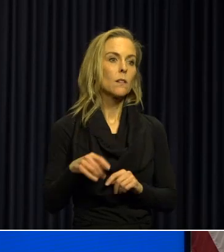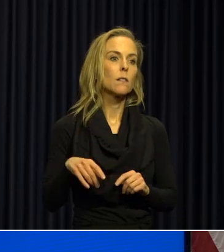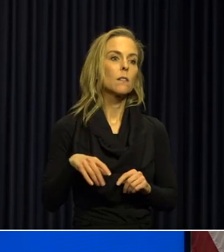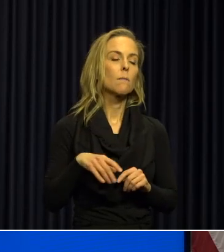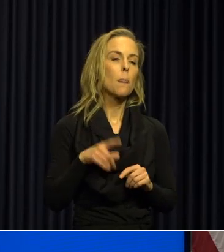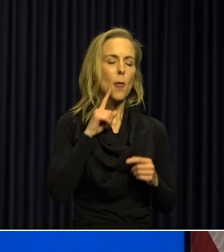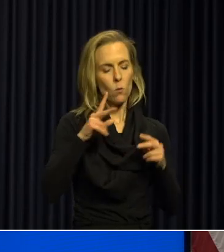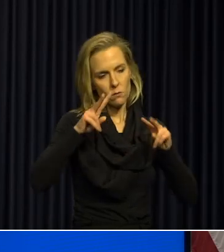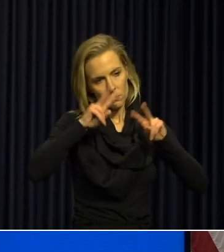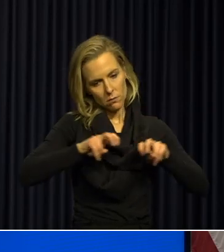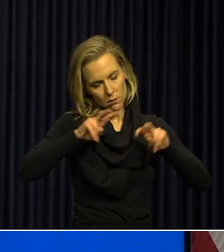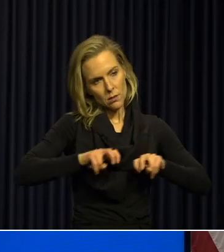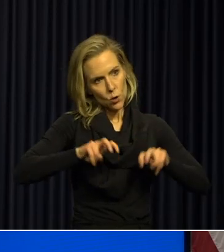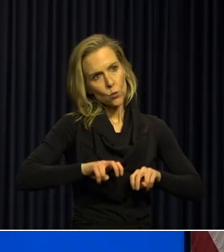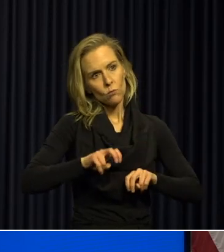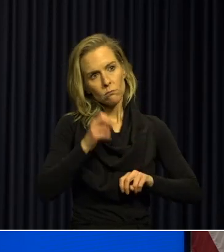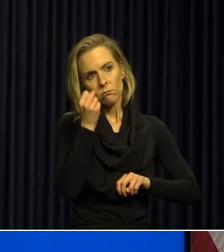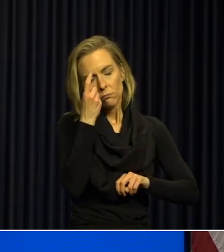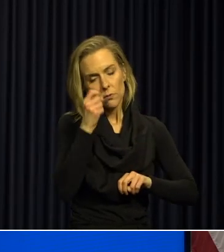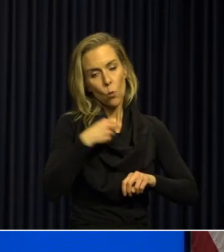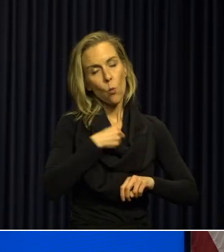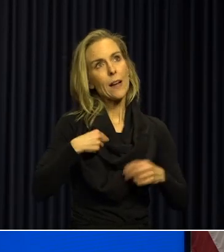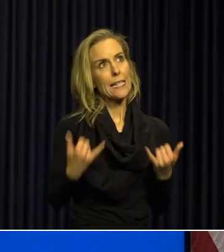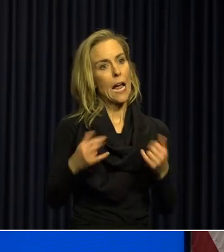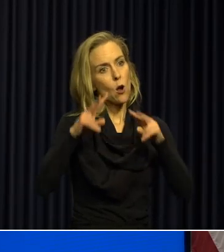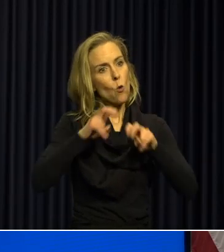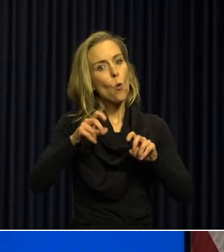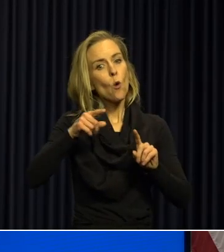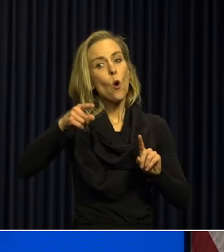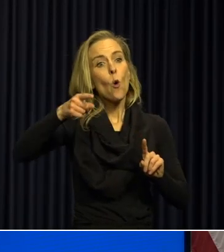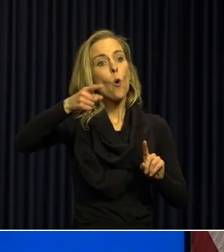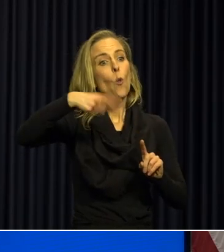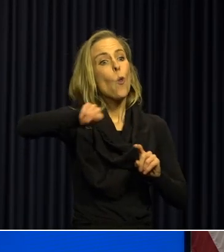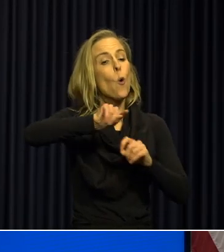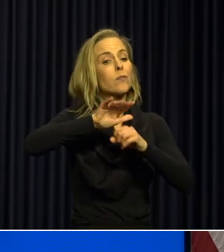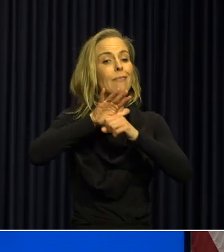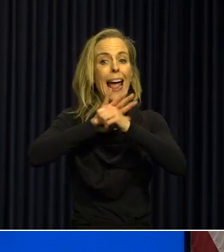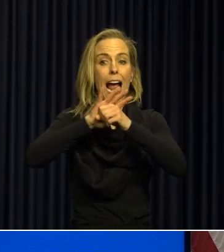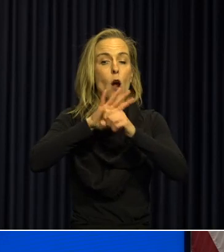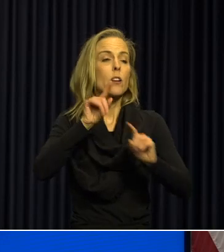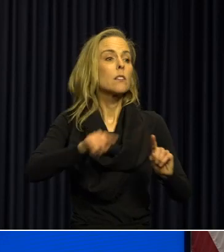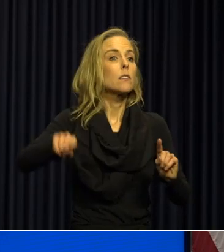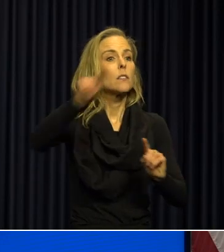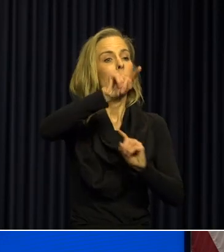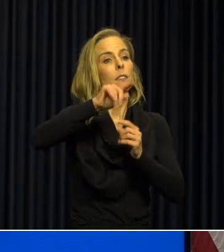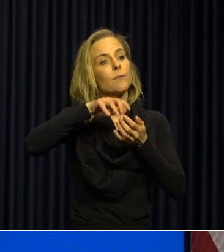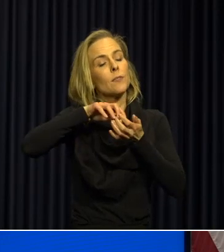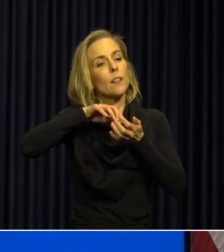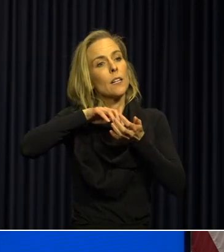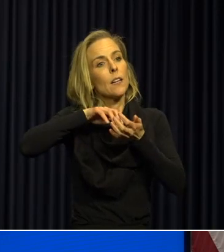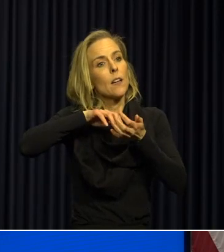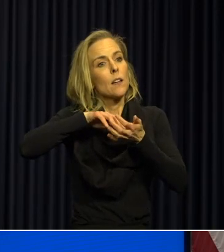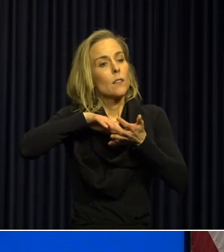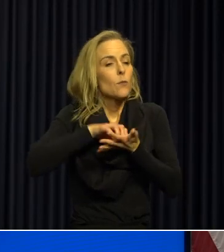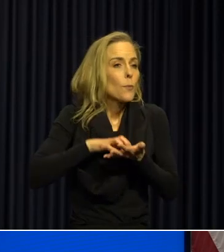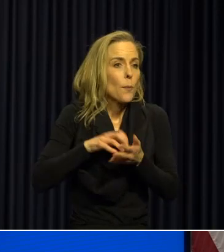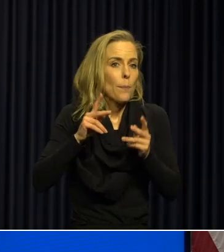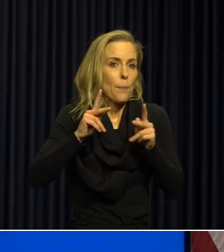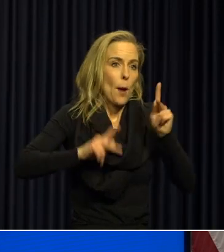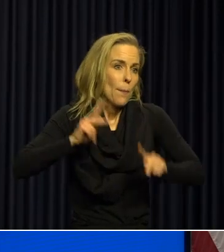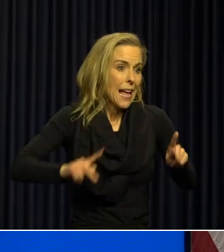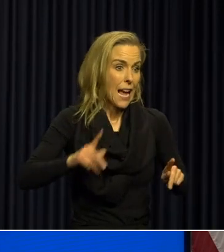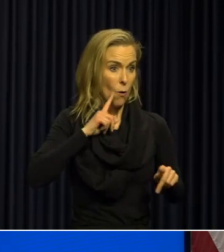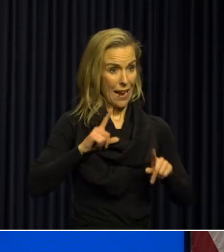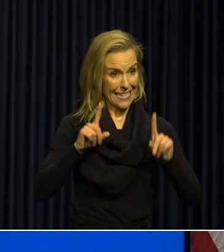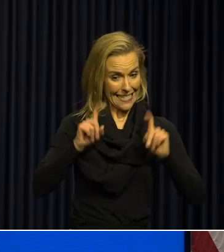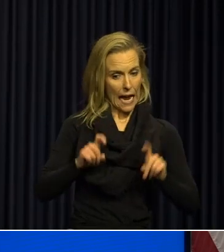some analysis on that too, on the most vulnerable population. And my goal is to get to a place where we can even have our